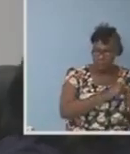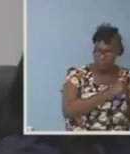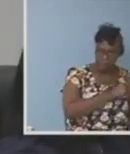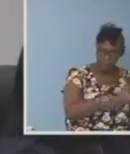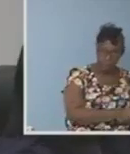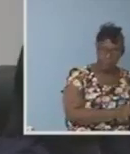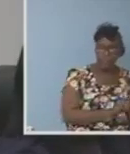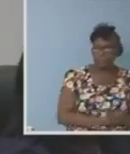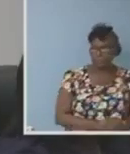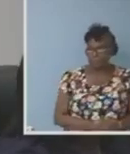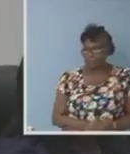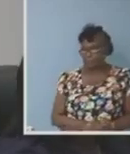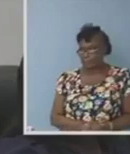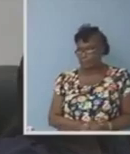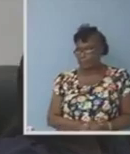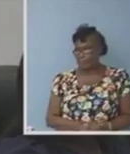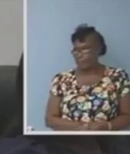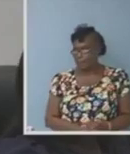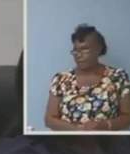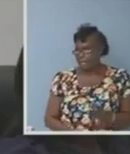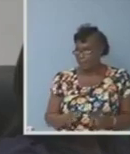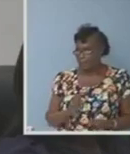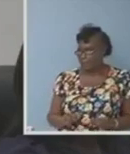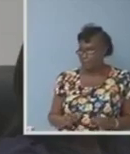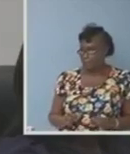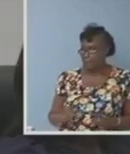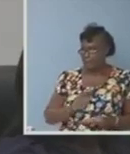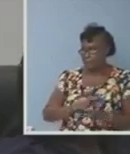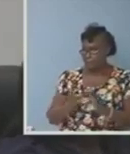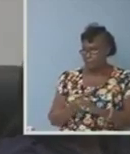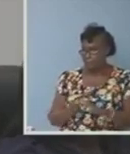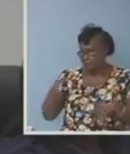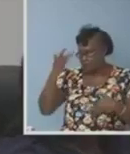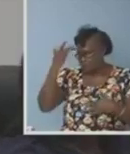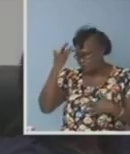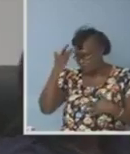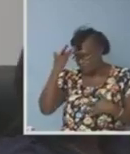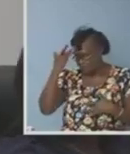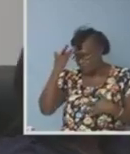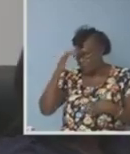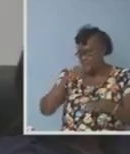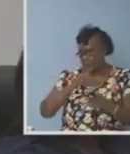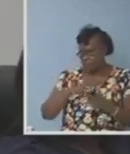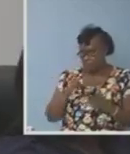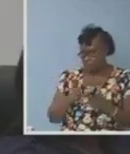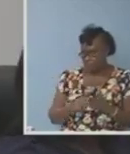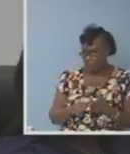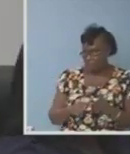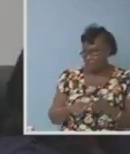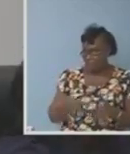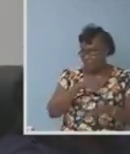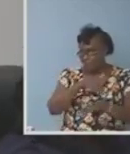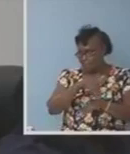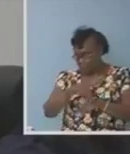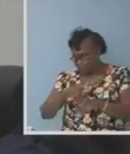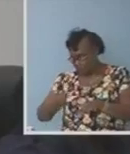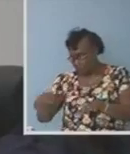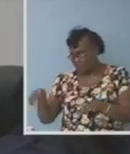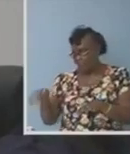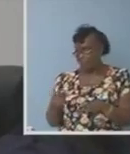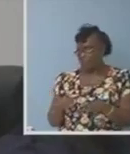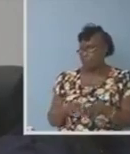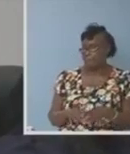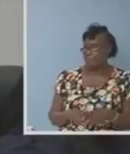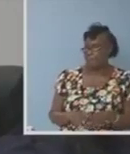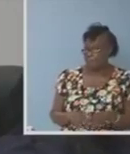monitored. And if they do become ill, then we can adequately deal with